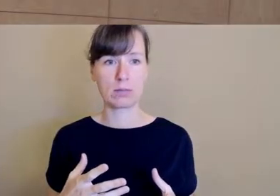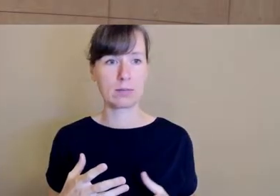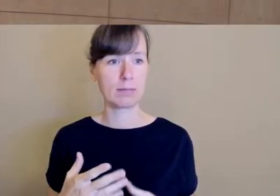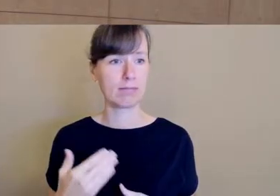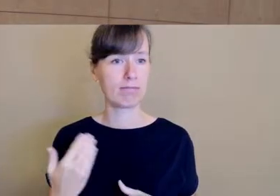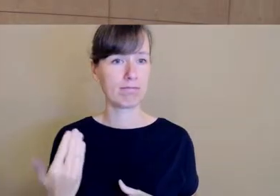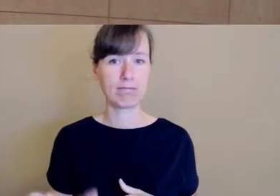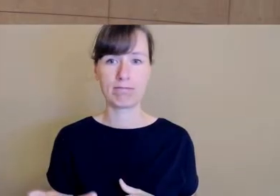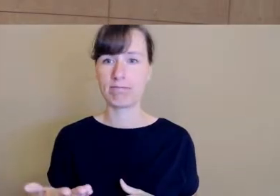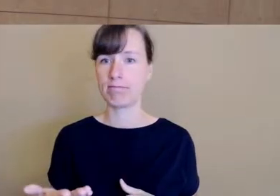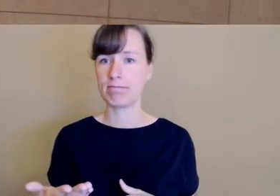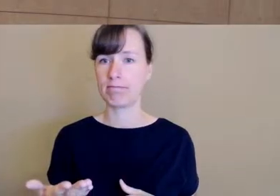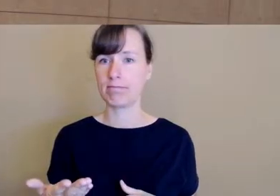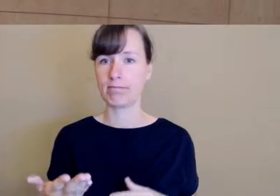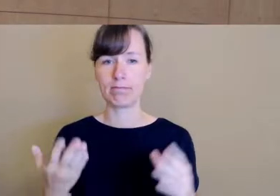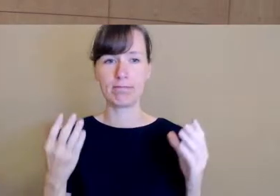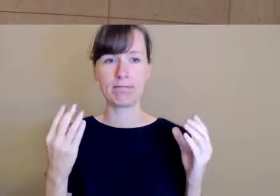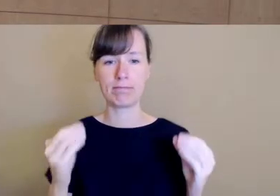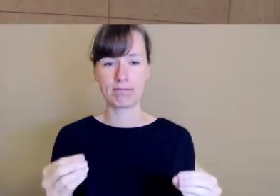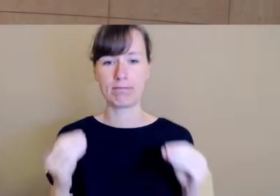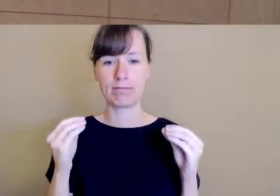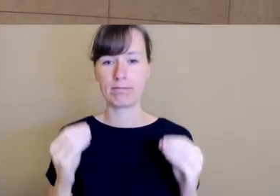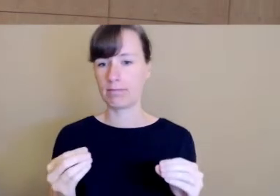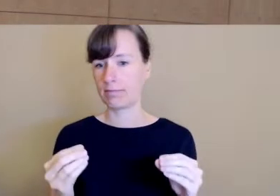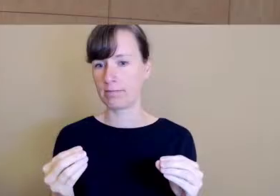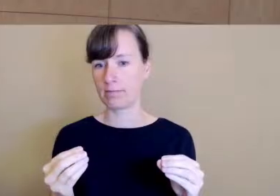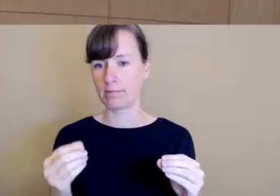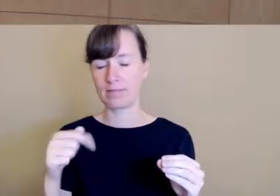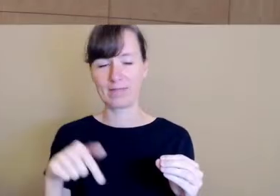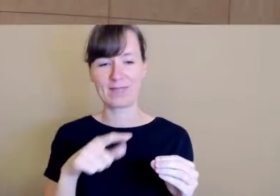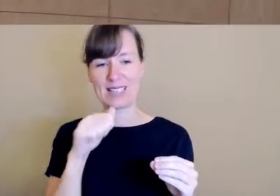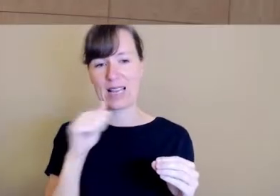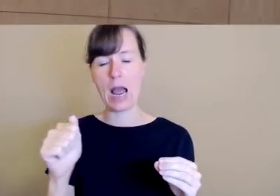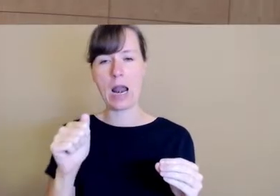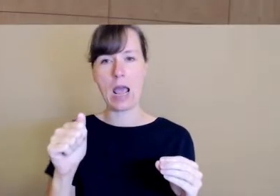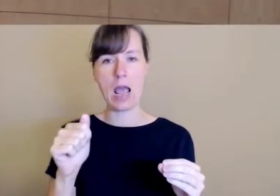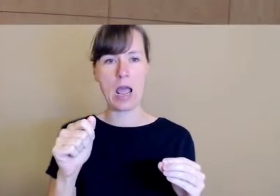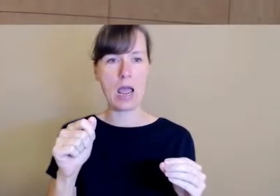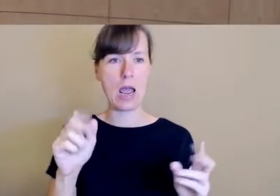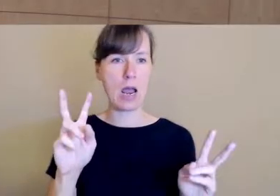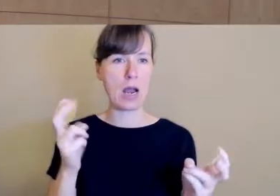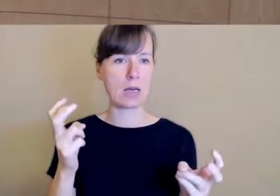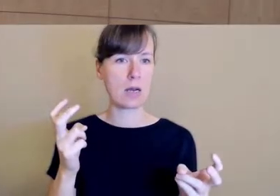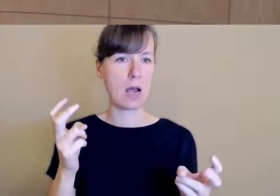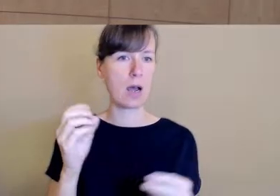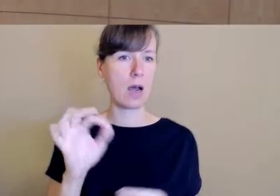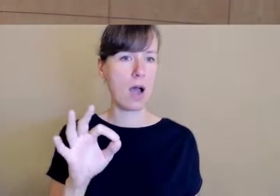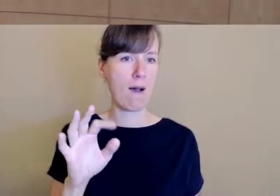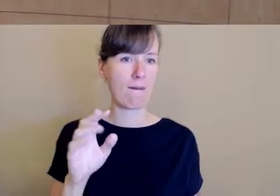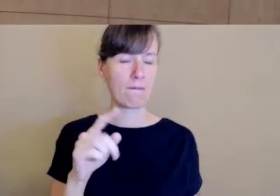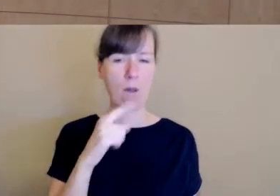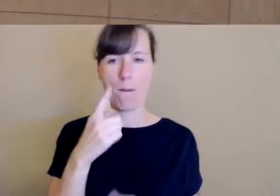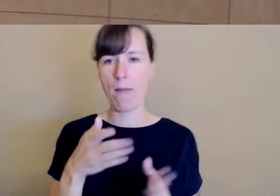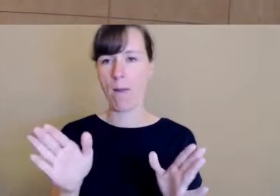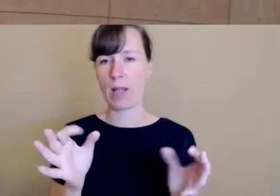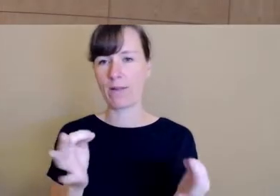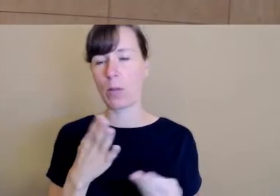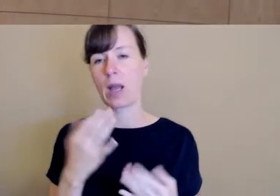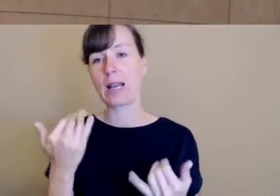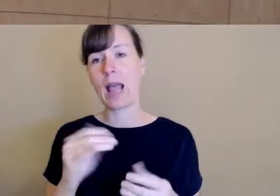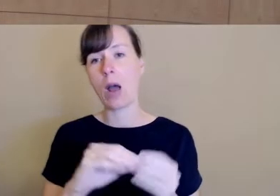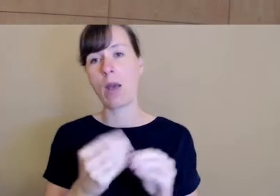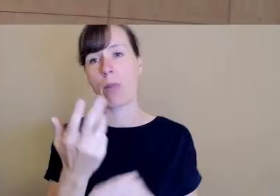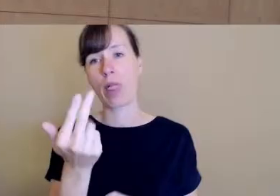going twice, this is not a topic of public input. We are on to item 13, Councilmember Garces